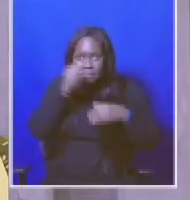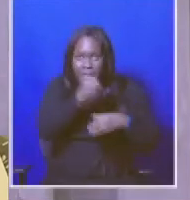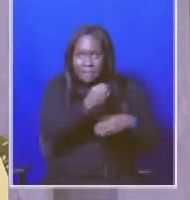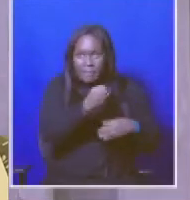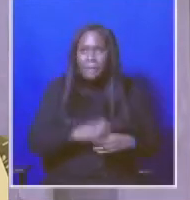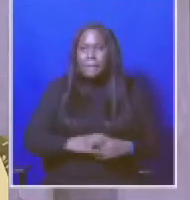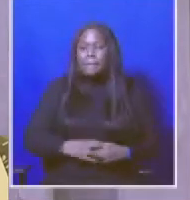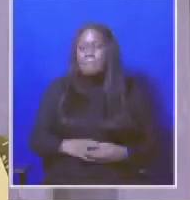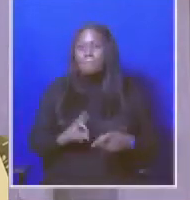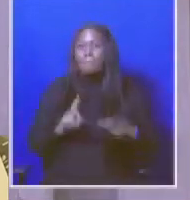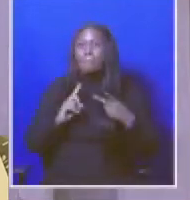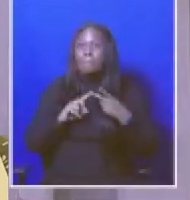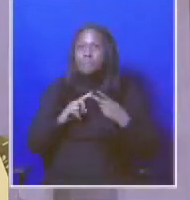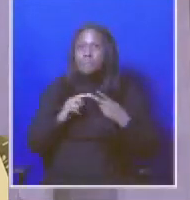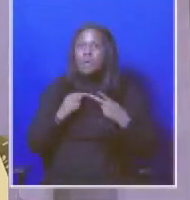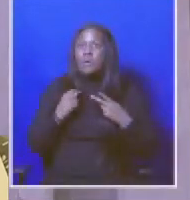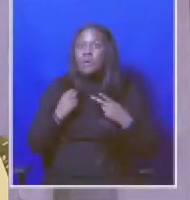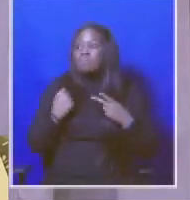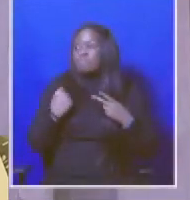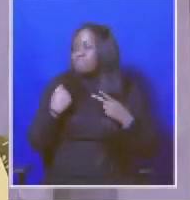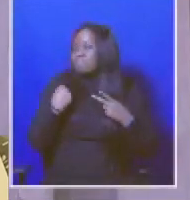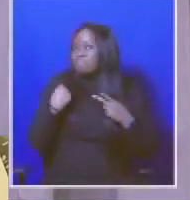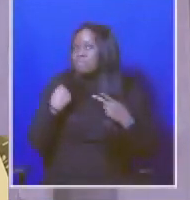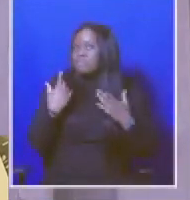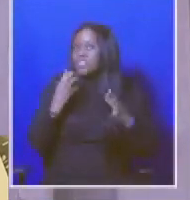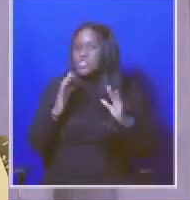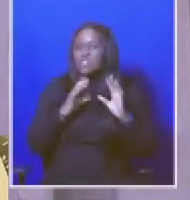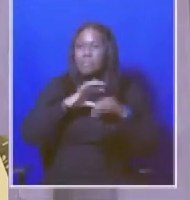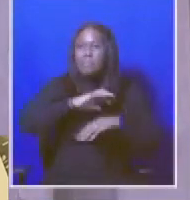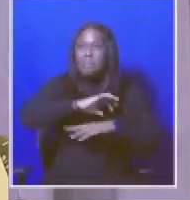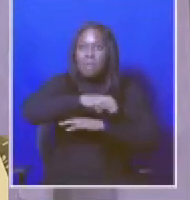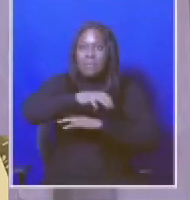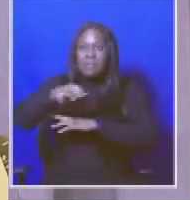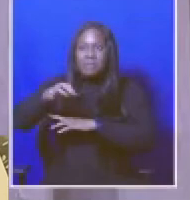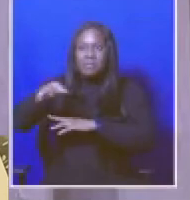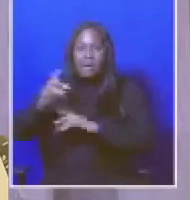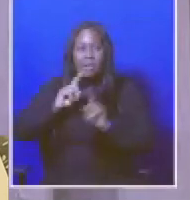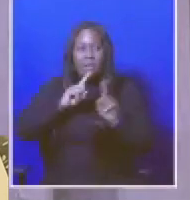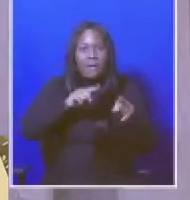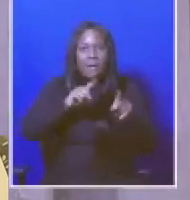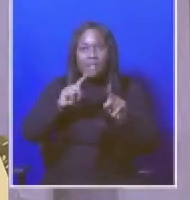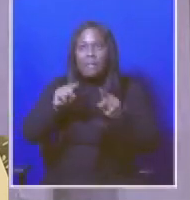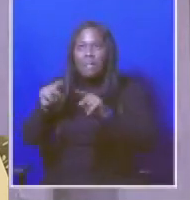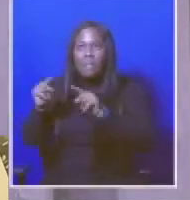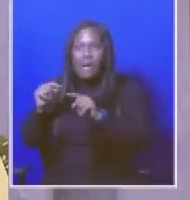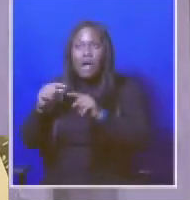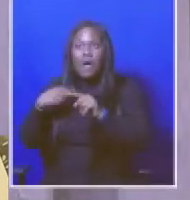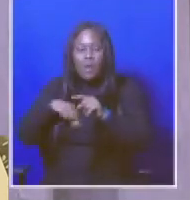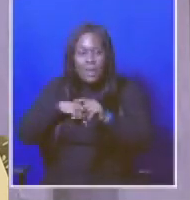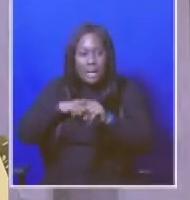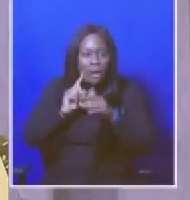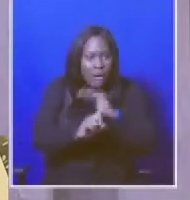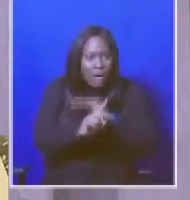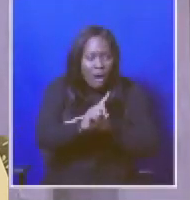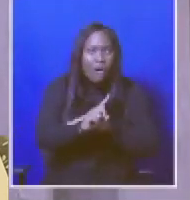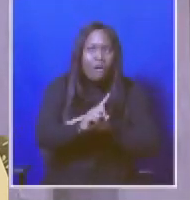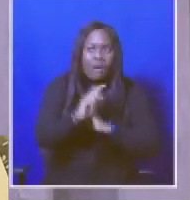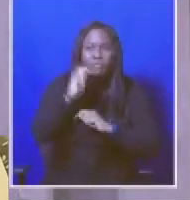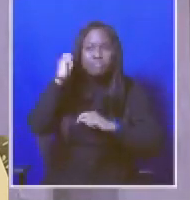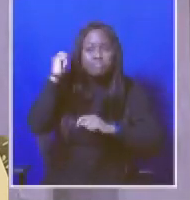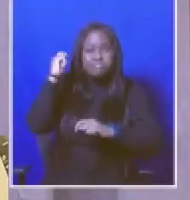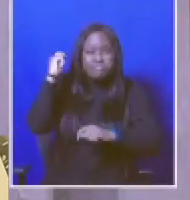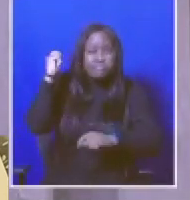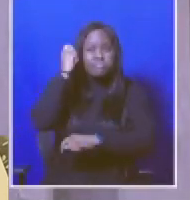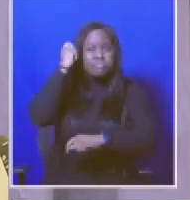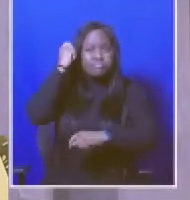trips to provinces, we have sought to go right deep to rural areas